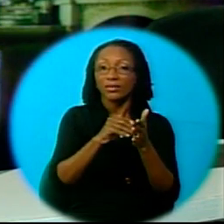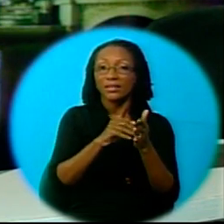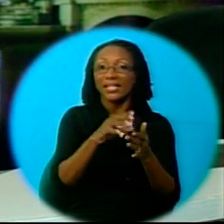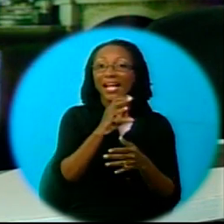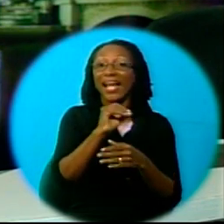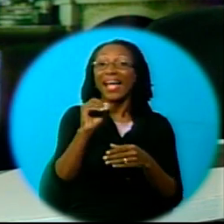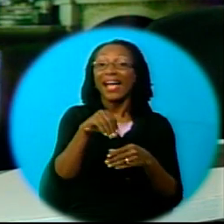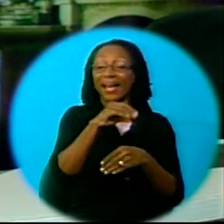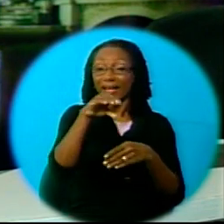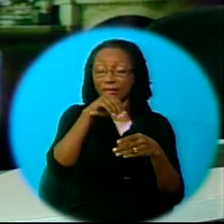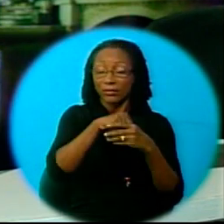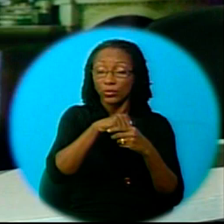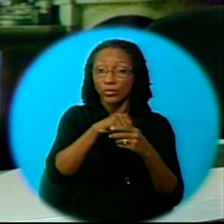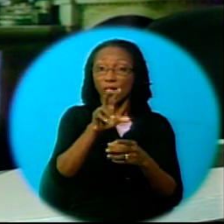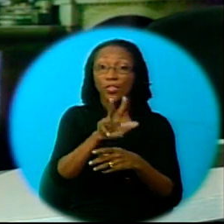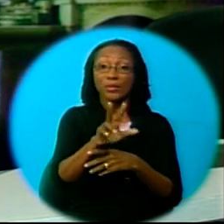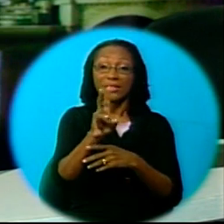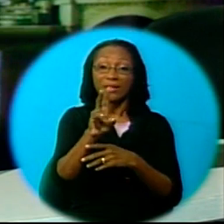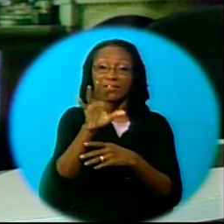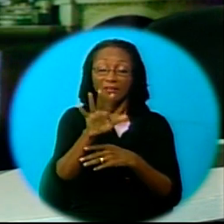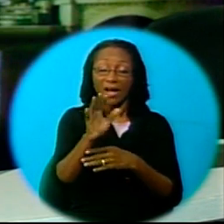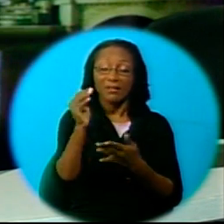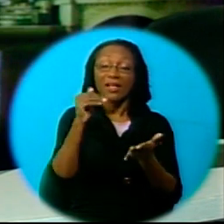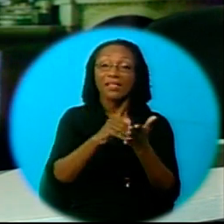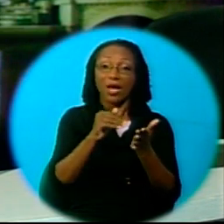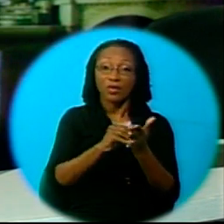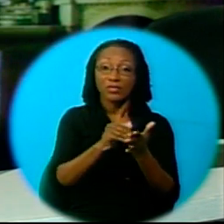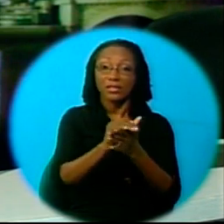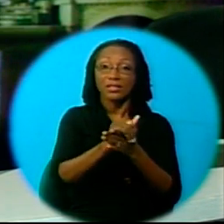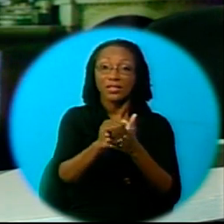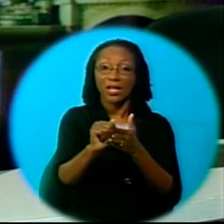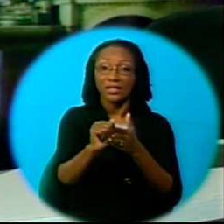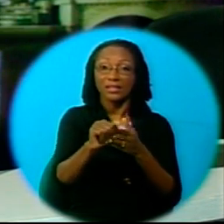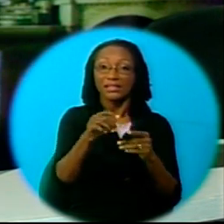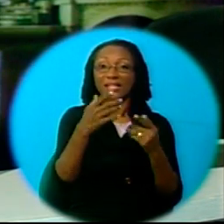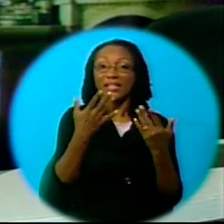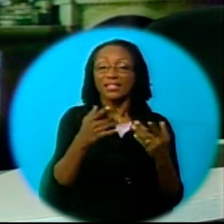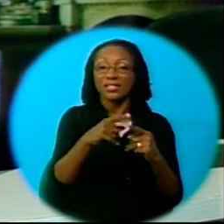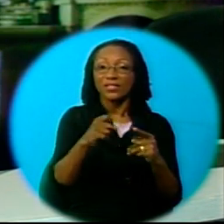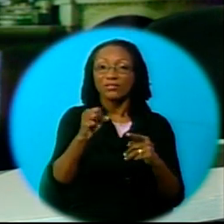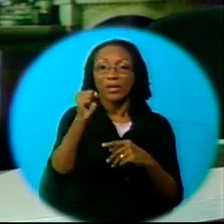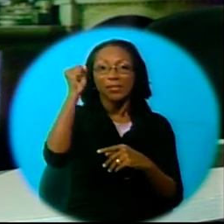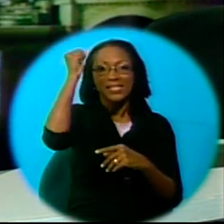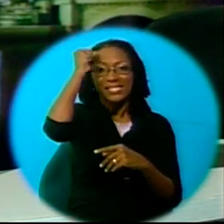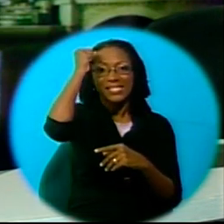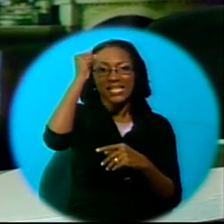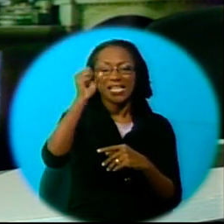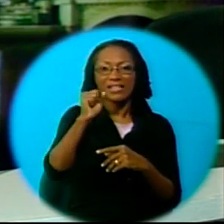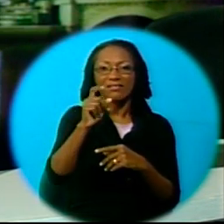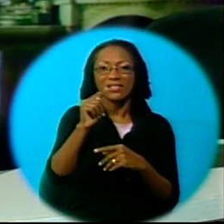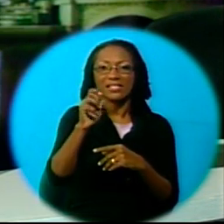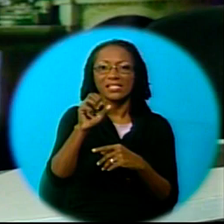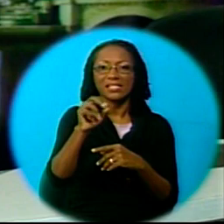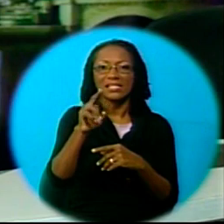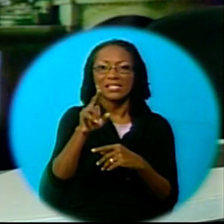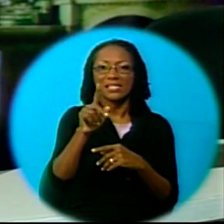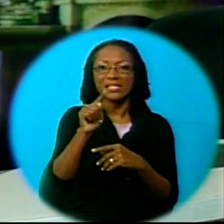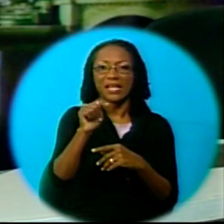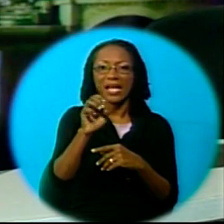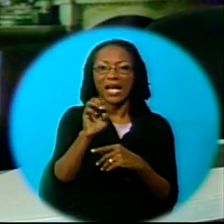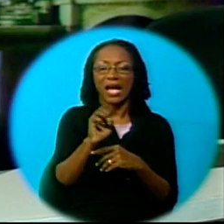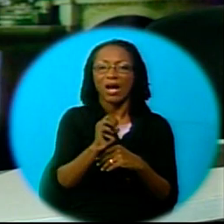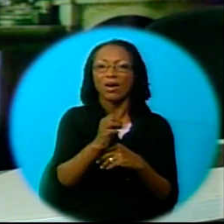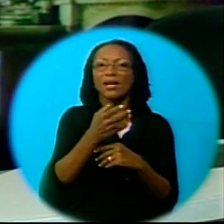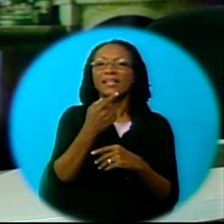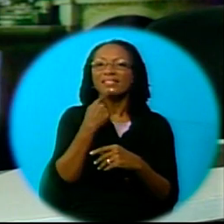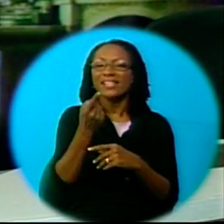$375,000. According to Steve Stout, president of the Barbados Olympic Association, they owe a lot to players who continue to